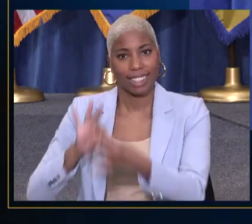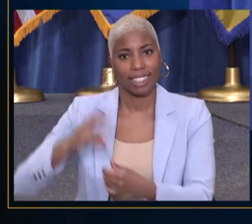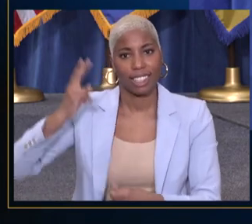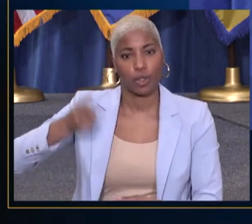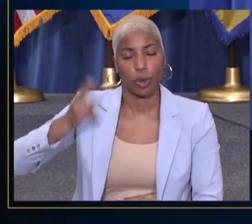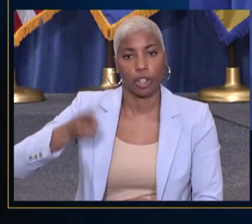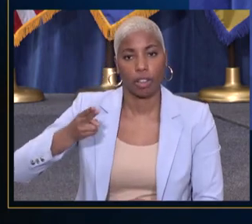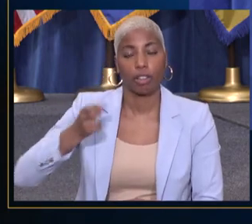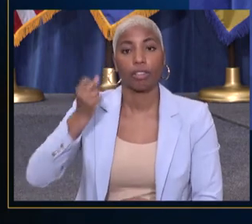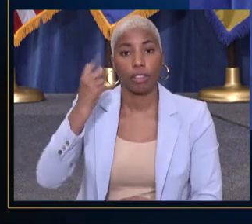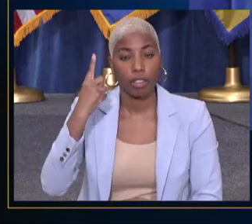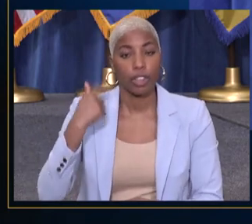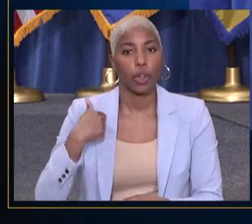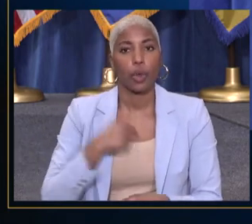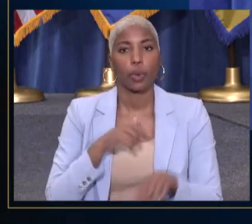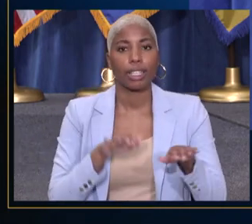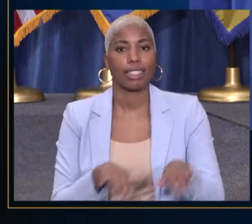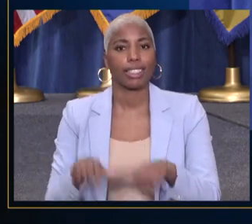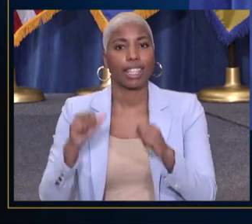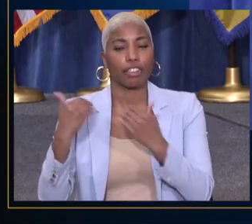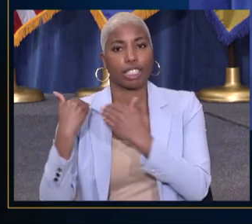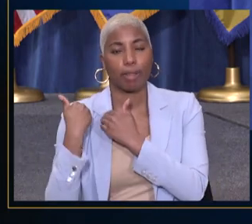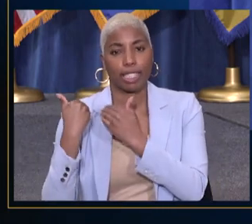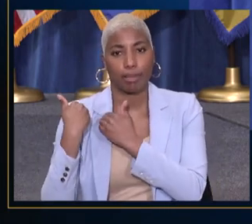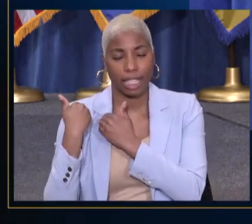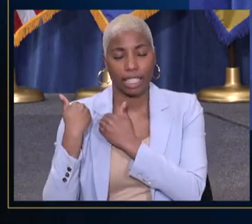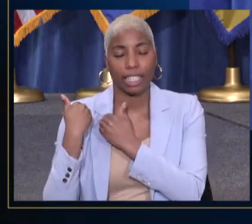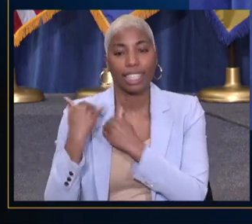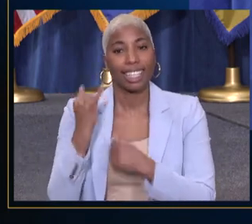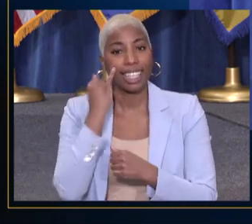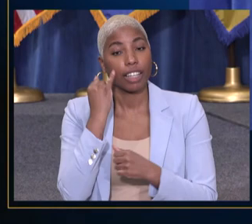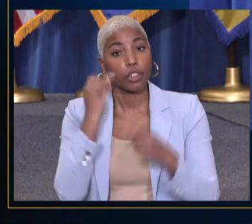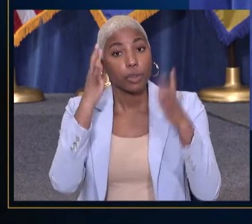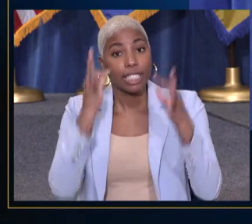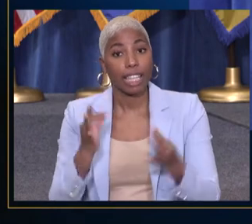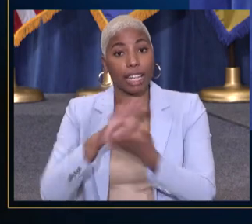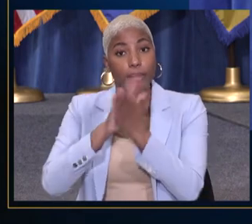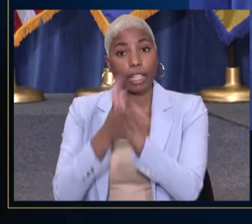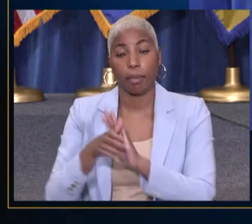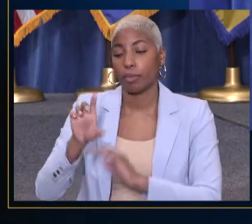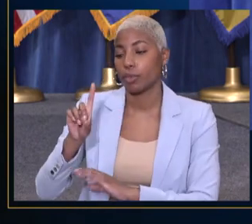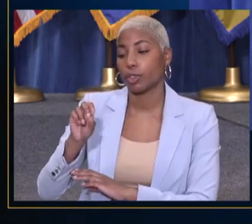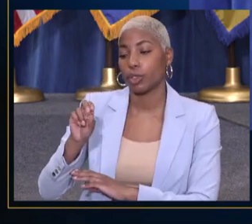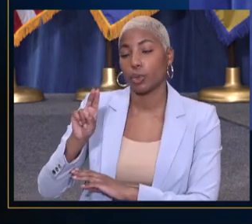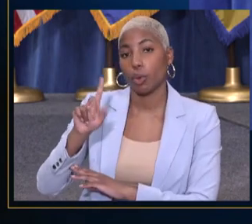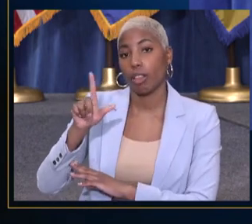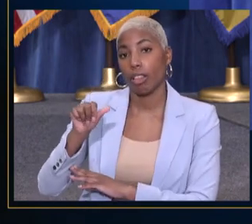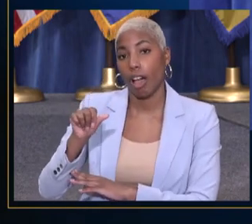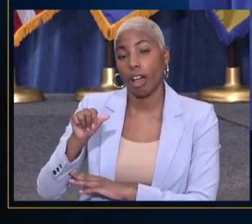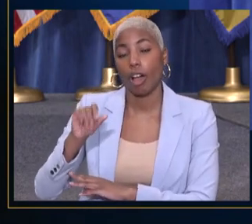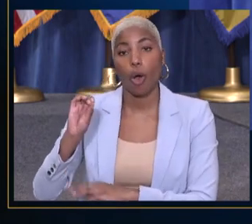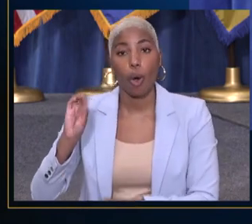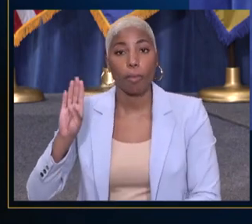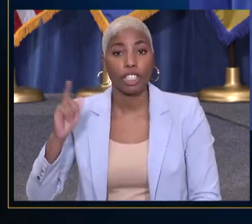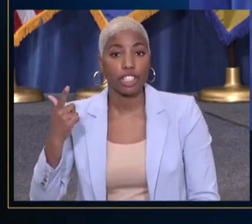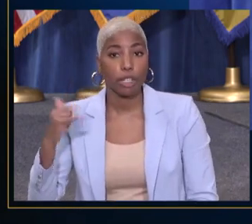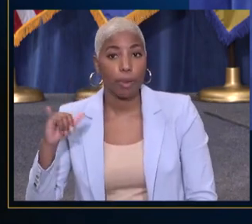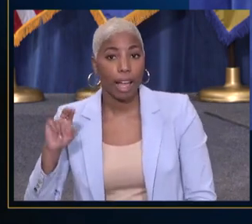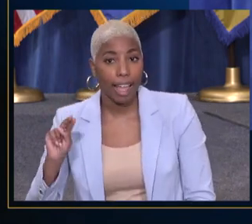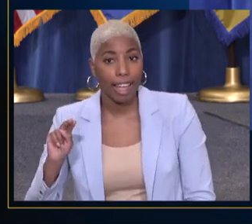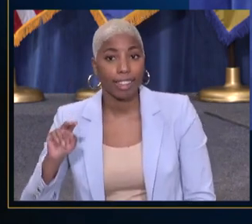we do take those responsibilities to, whether you decide to be a doula OBGYN, midwife, what we